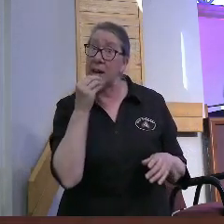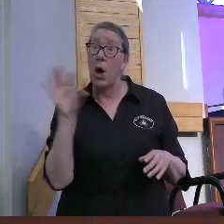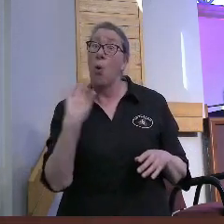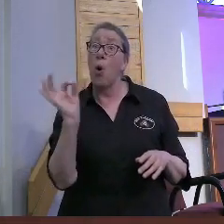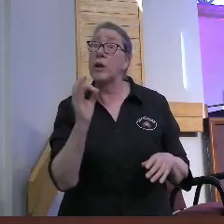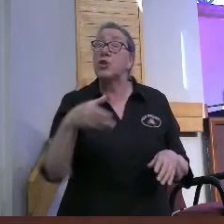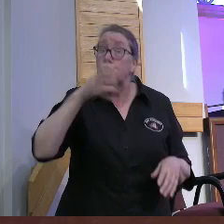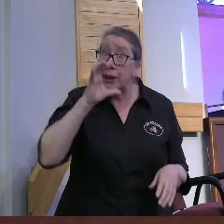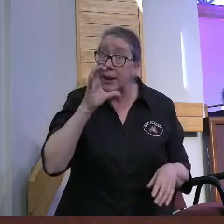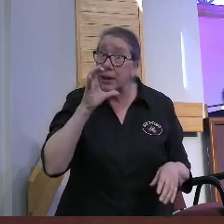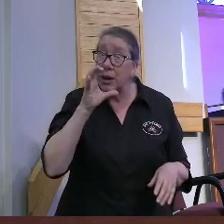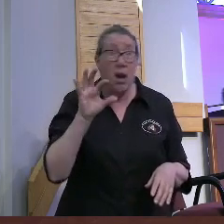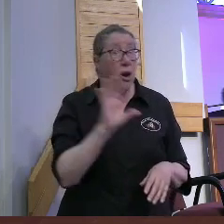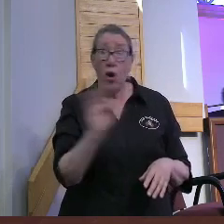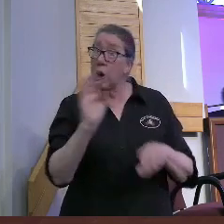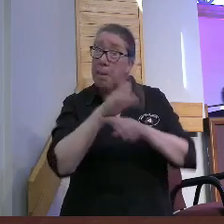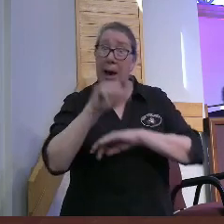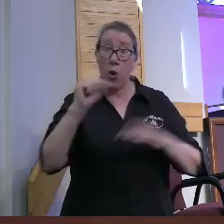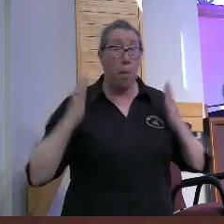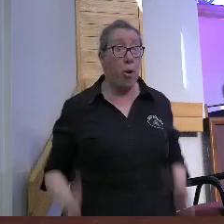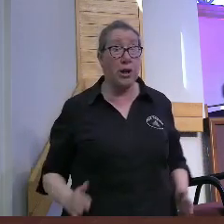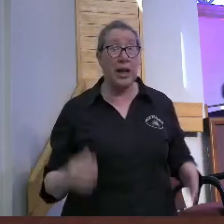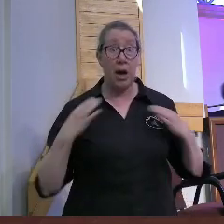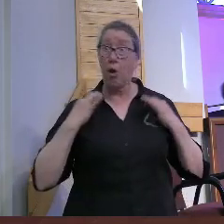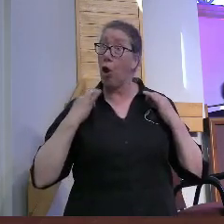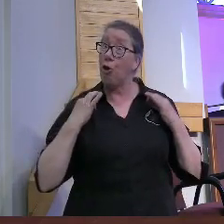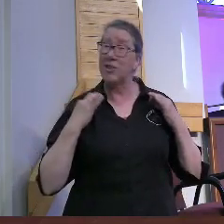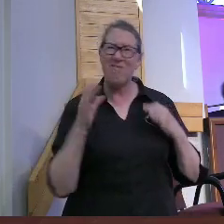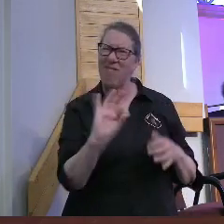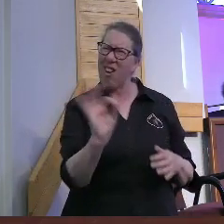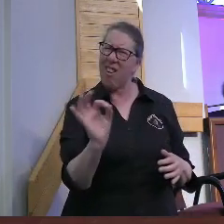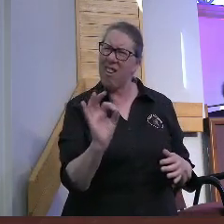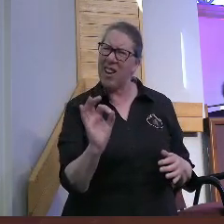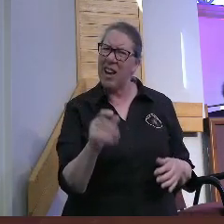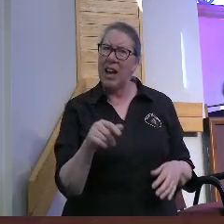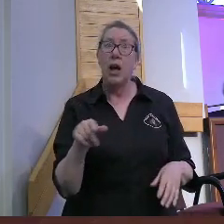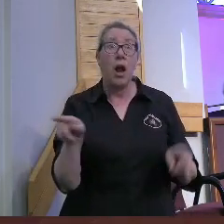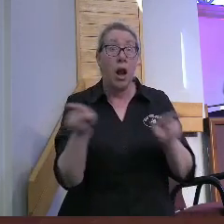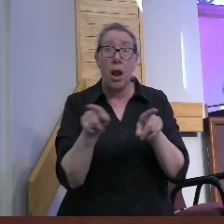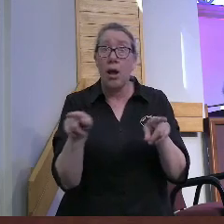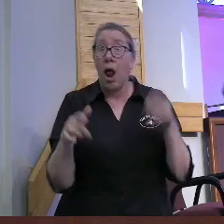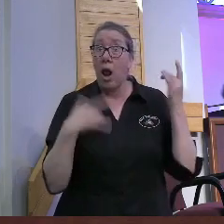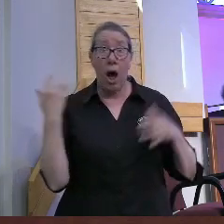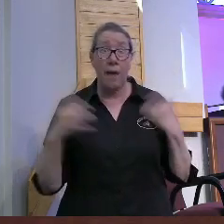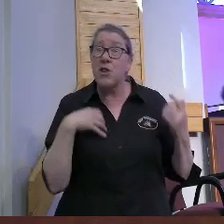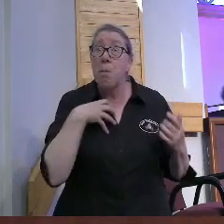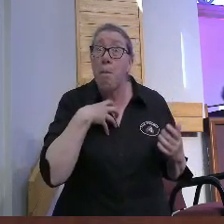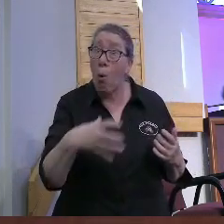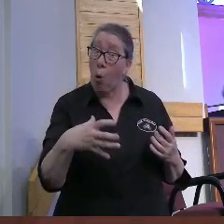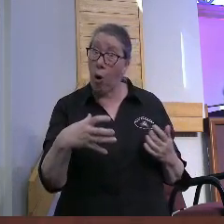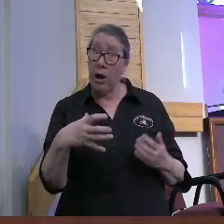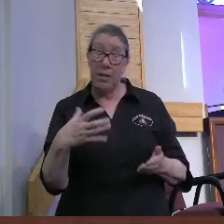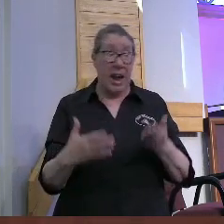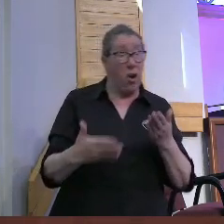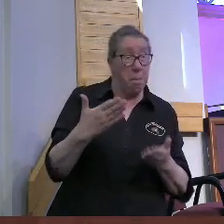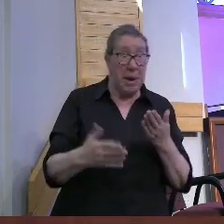drink, nor about your body, what you're going to put on. Is not life more than food and the body more than